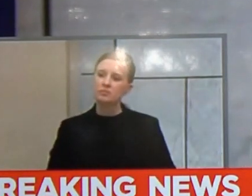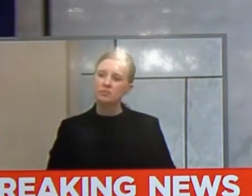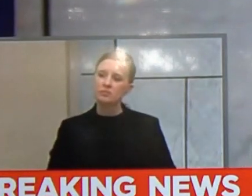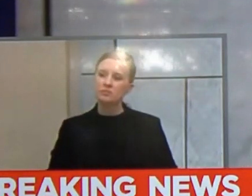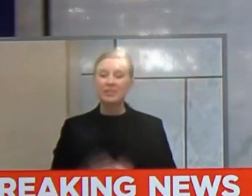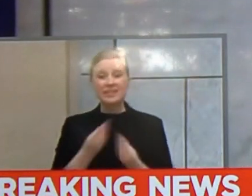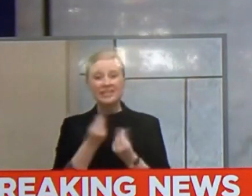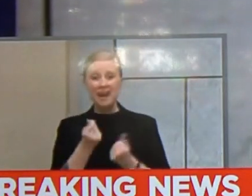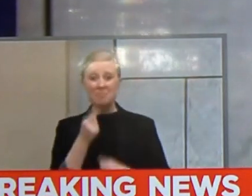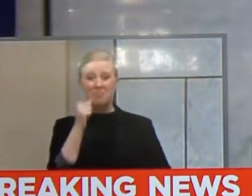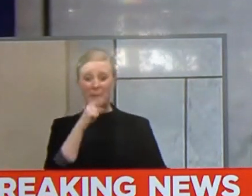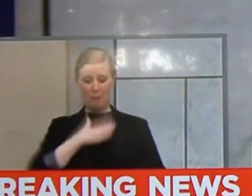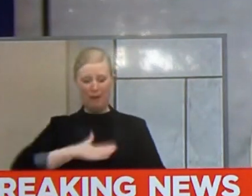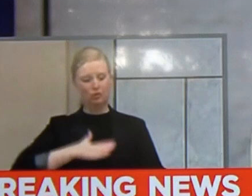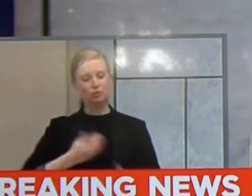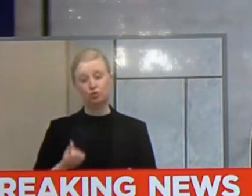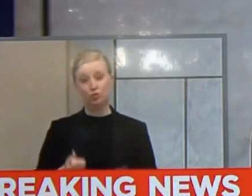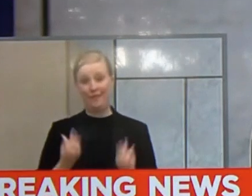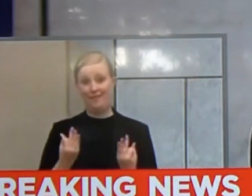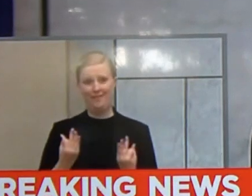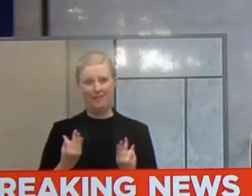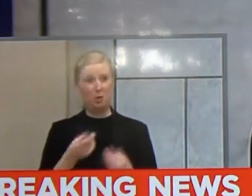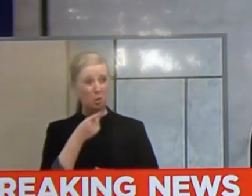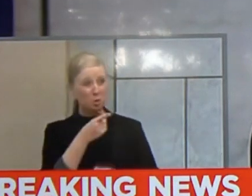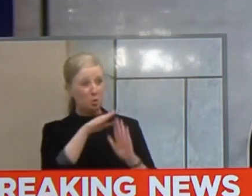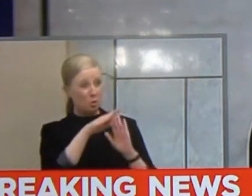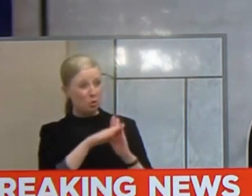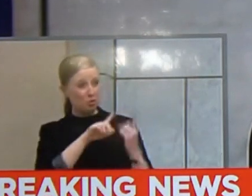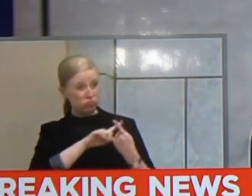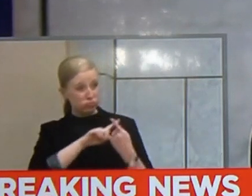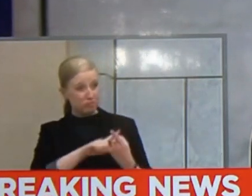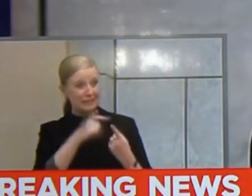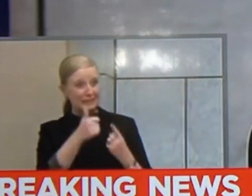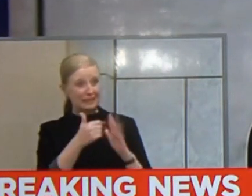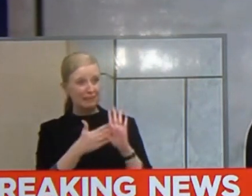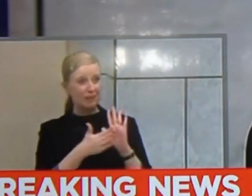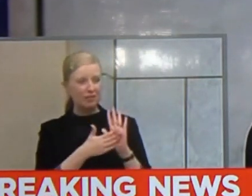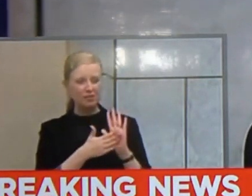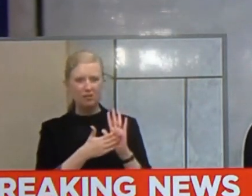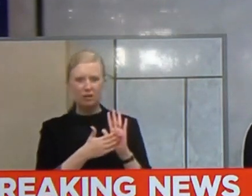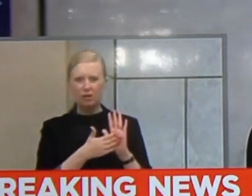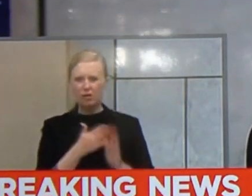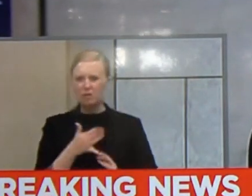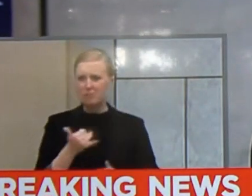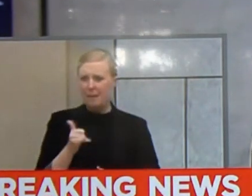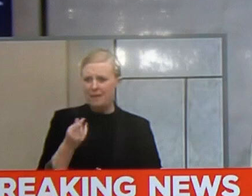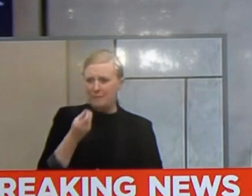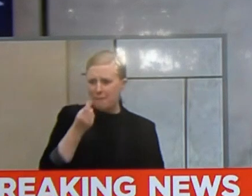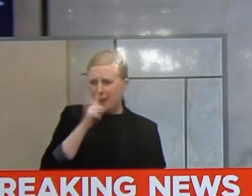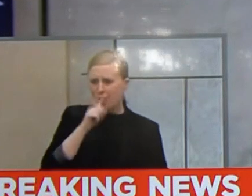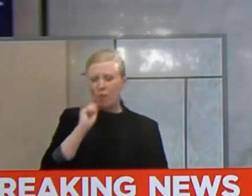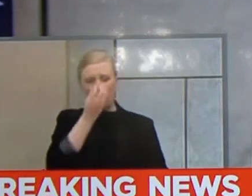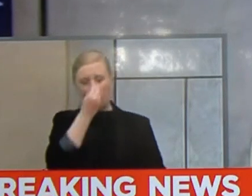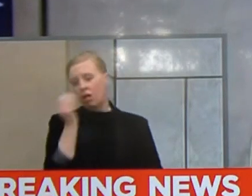6 months is a long time, 6 weeks is a long time. Are you worried people are going to start getting frustrated with these social distancing rules and start